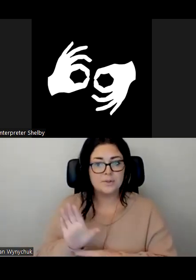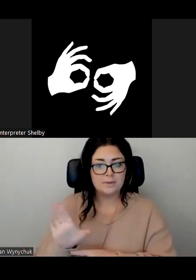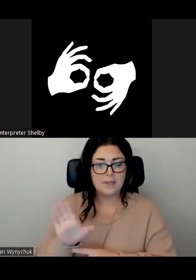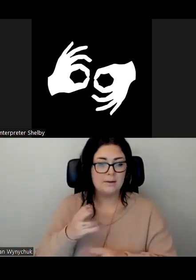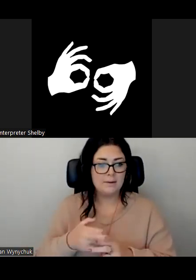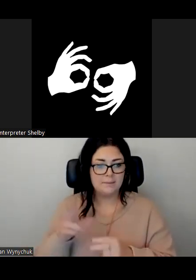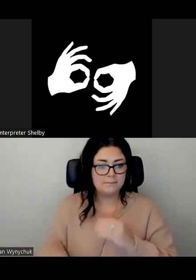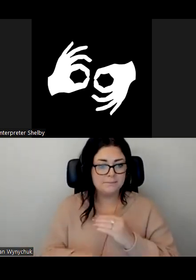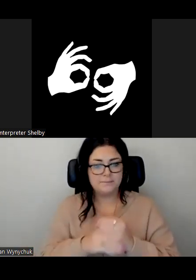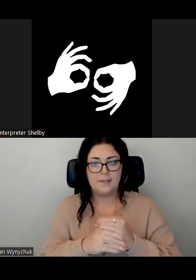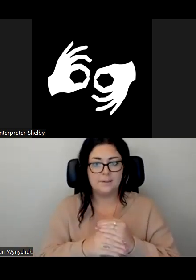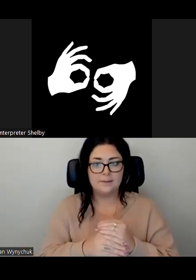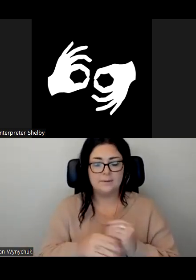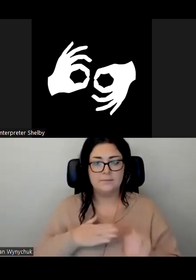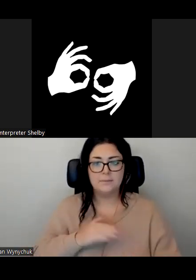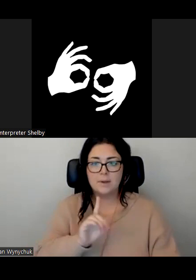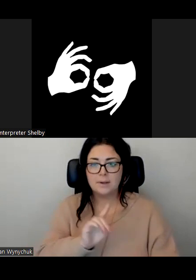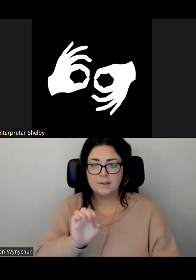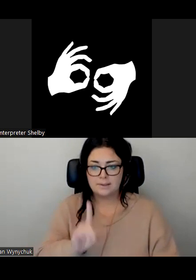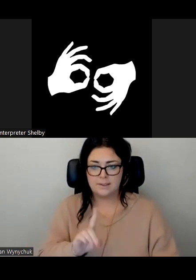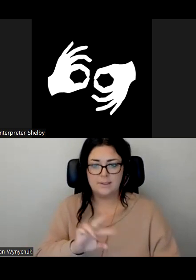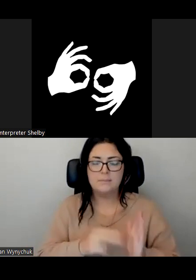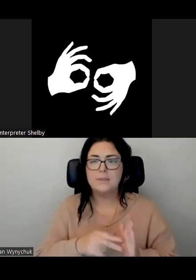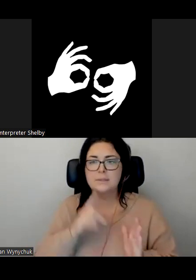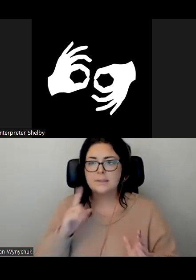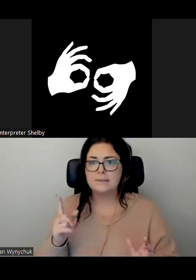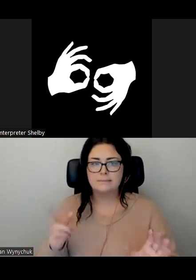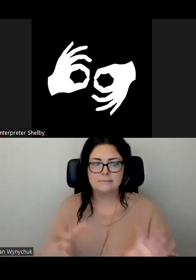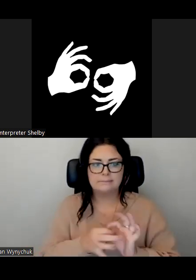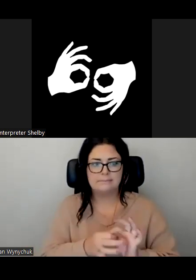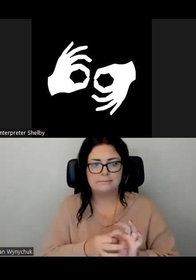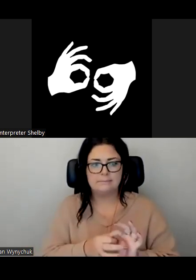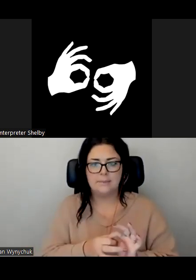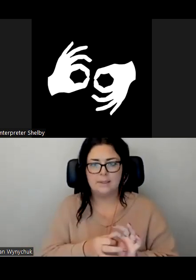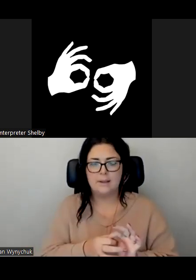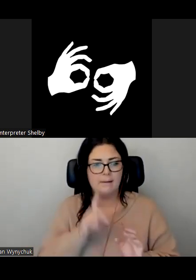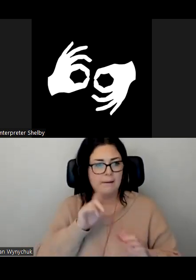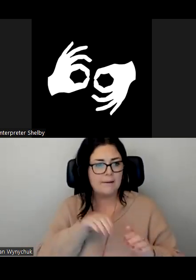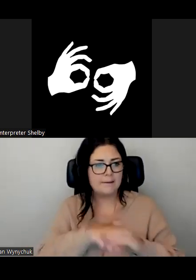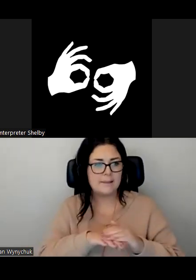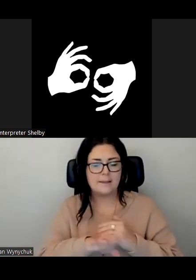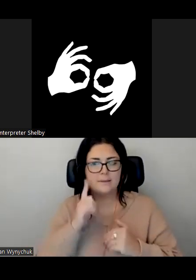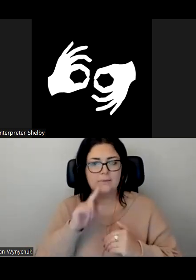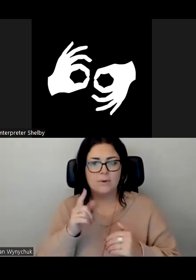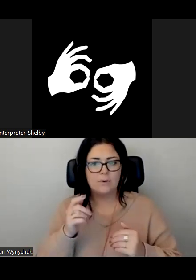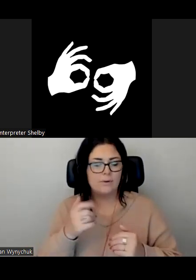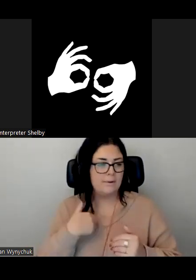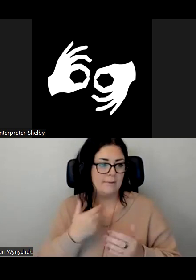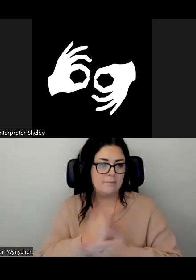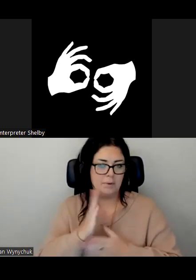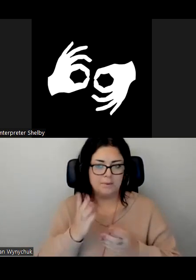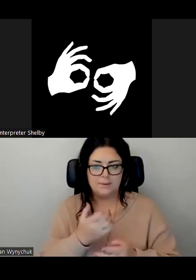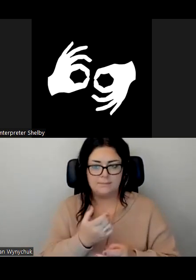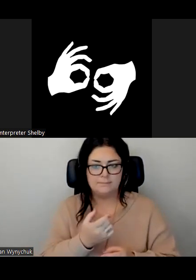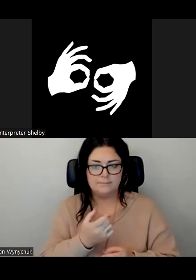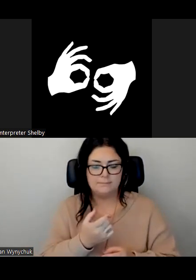him to my deed. That way he is a joint tenant and he will be able to have access and he'll have property rights, okay?